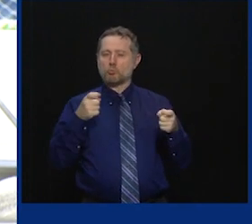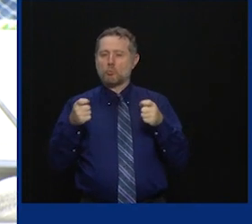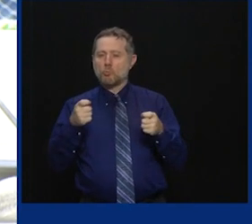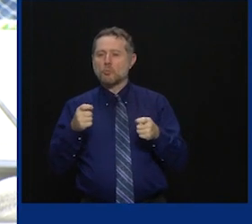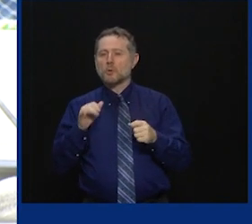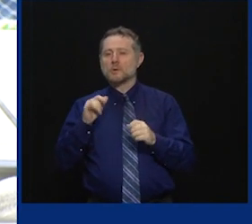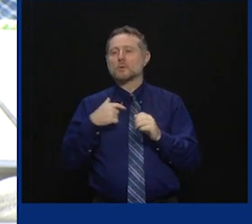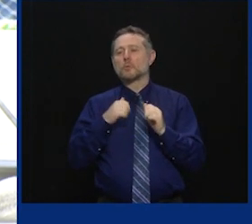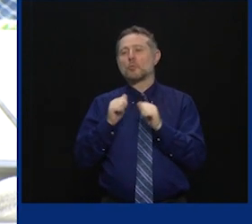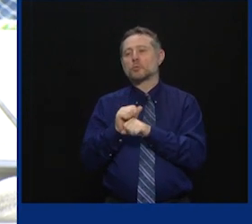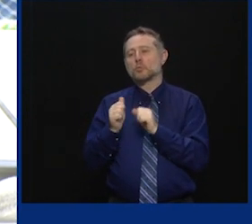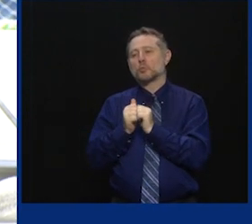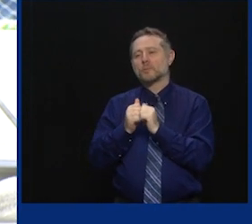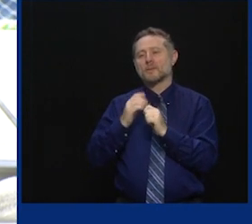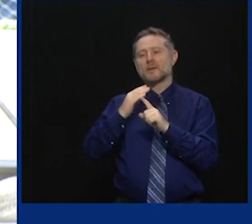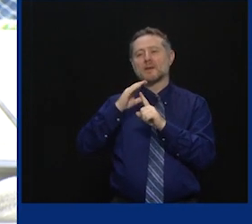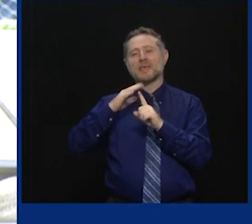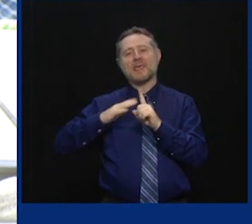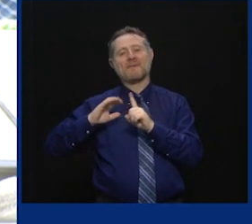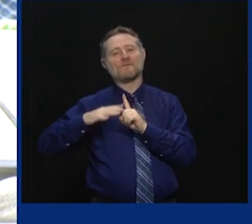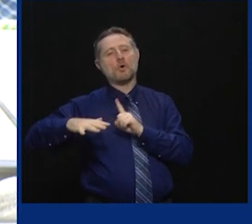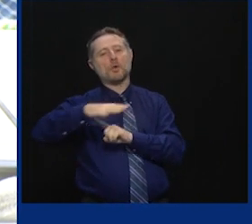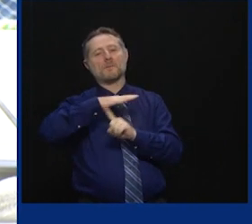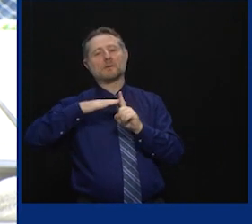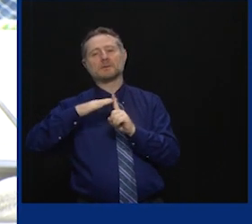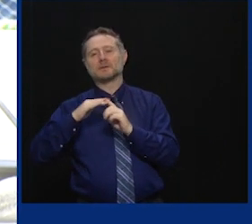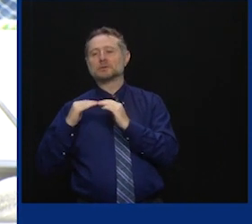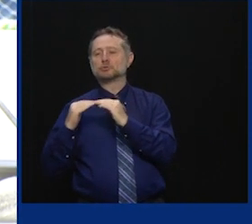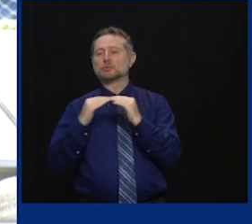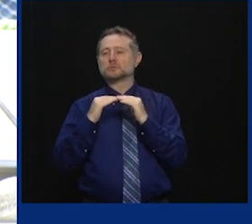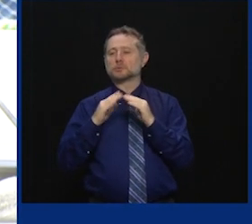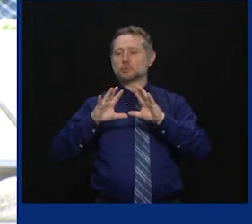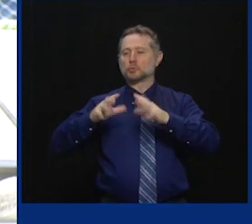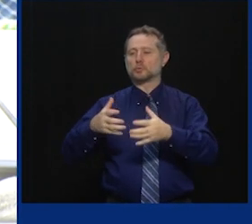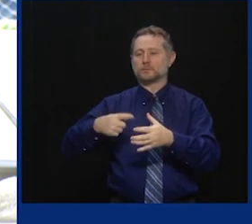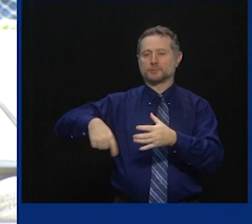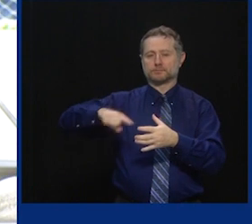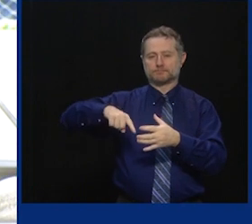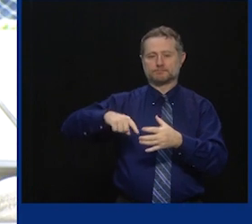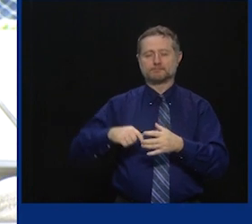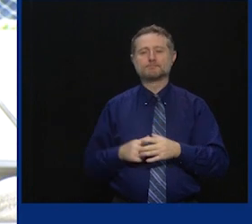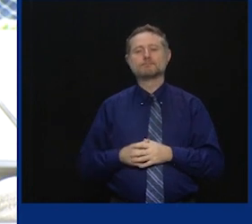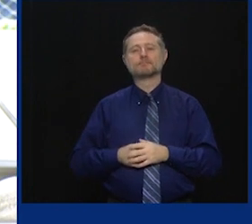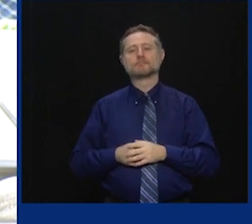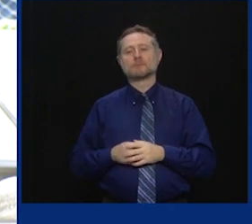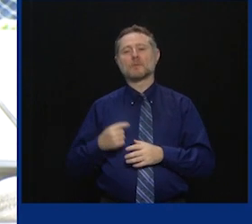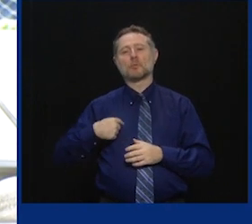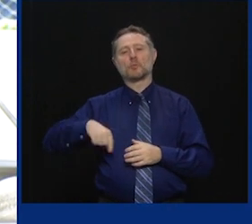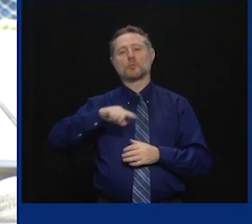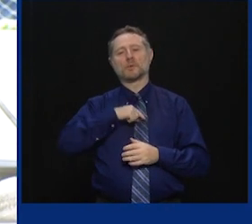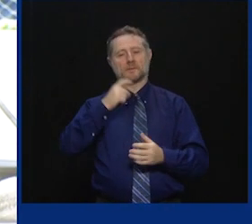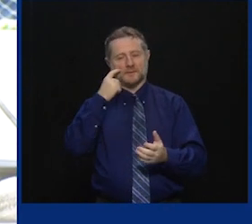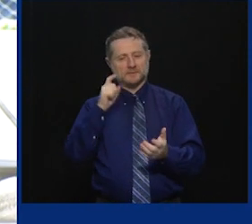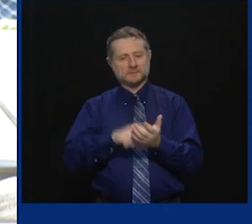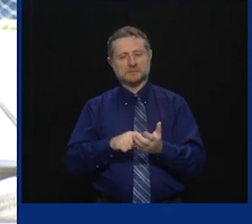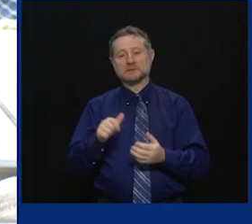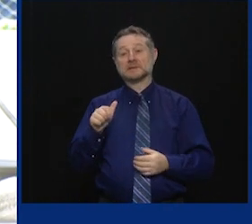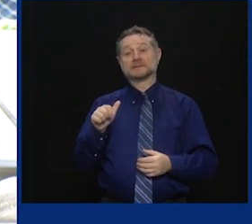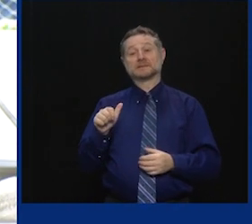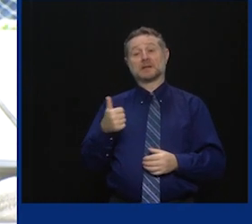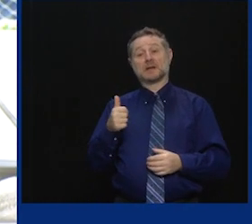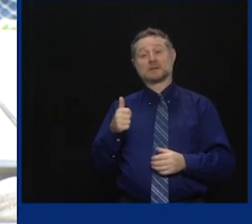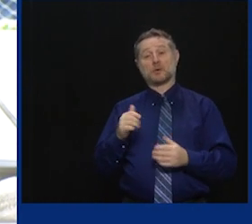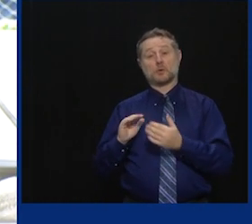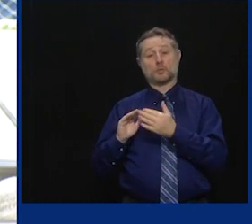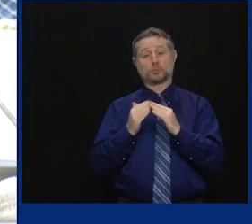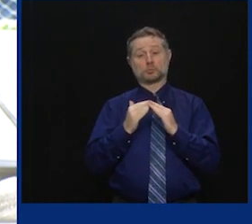very important advisory group to us with representatives from the environmental justice communities. We're going to identify 10 disadvantaged communities that are